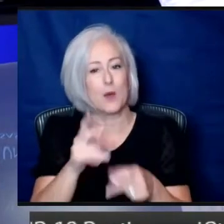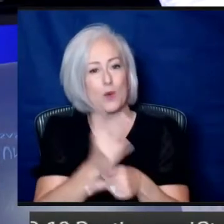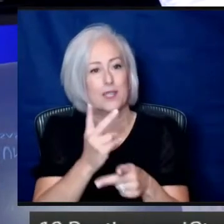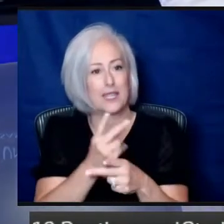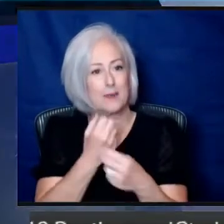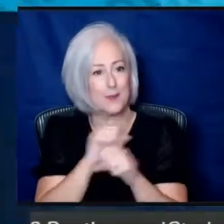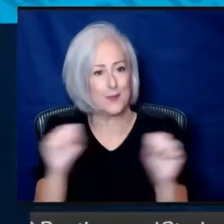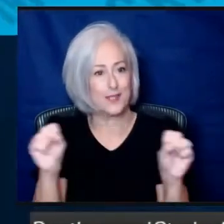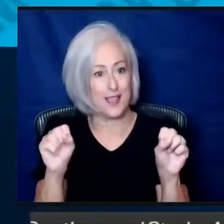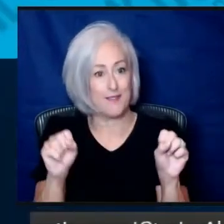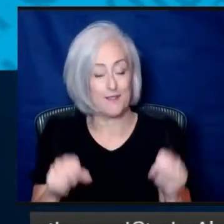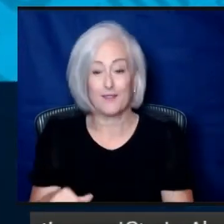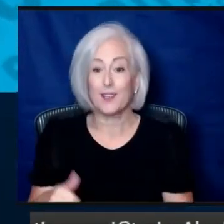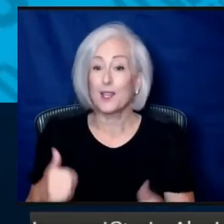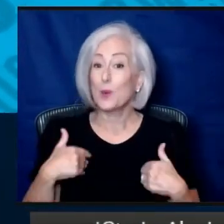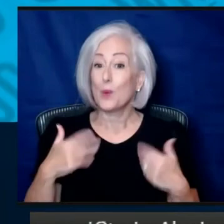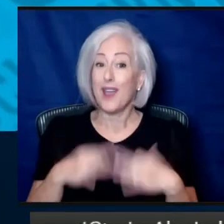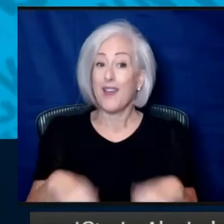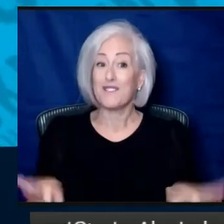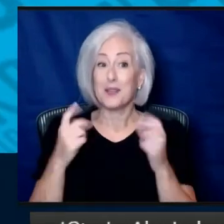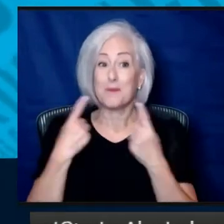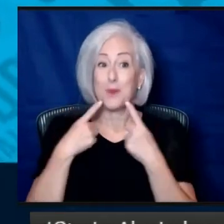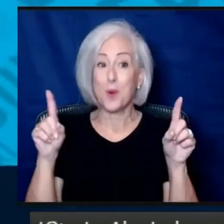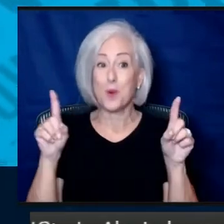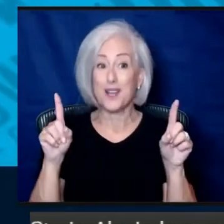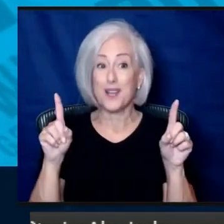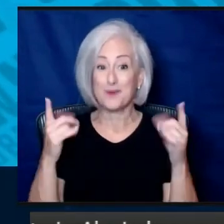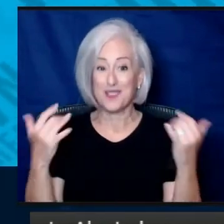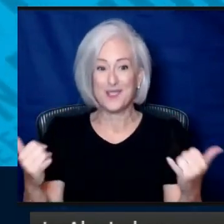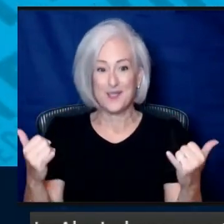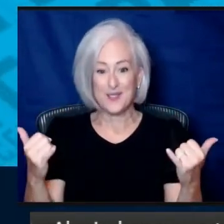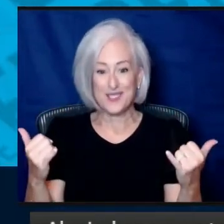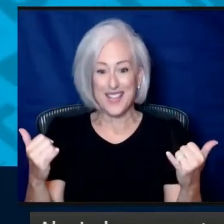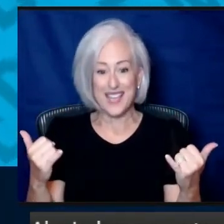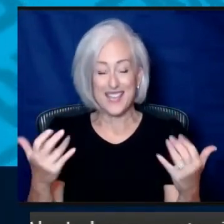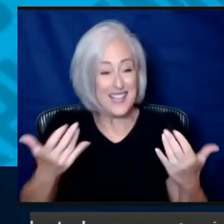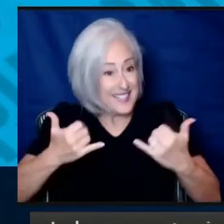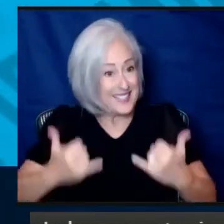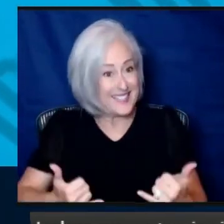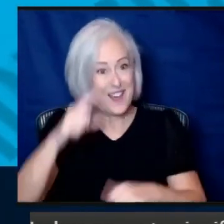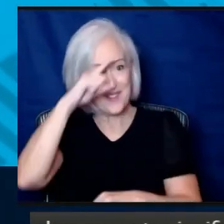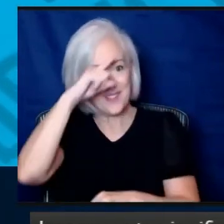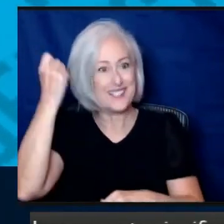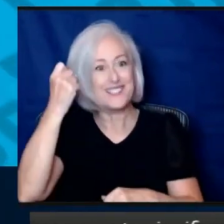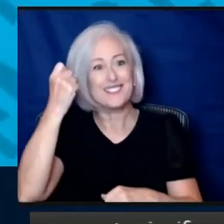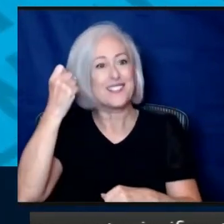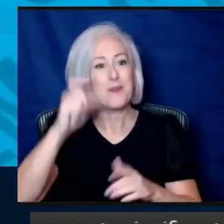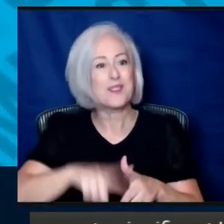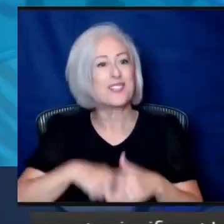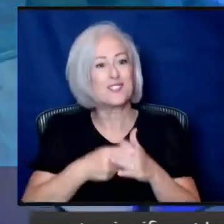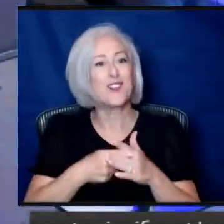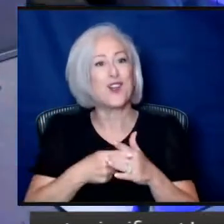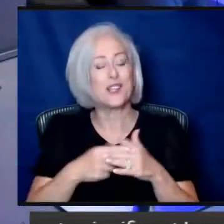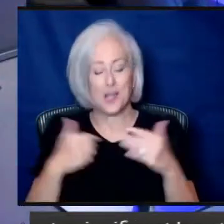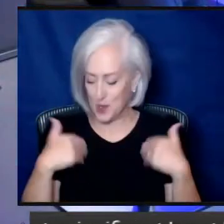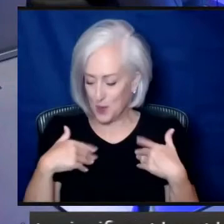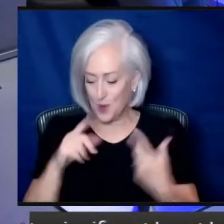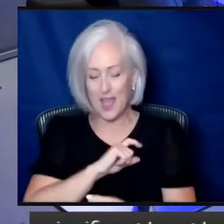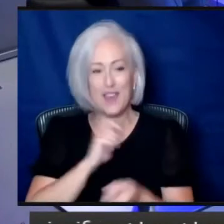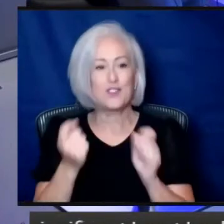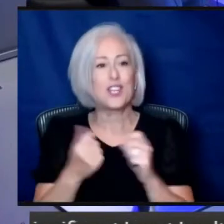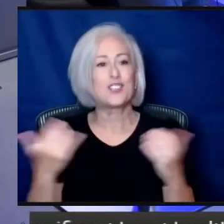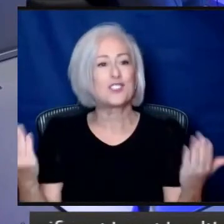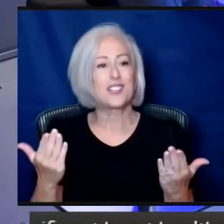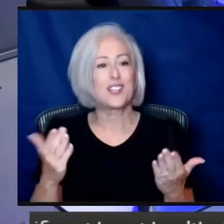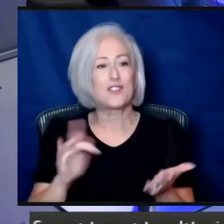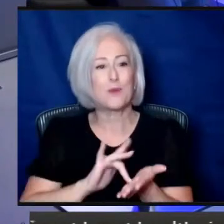and one that will affect you every day now that the unofficial start of summer is underway. We have changes here at the Morning Medical Update, and for this we